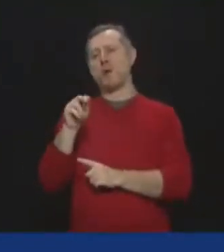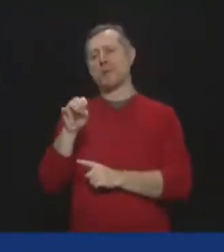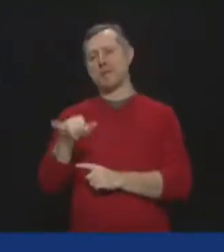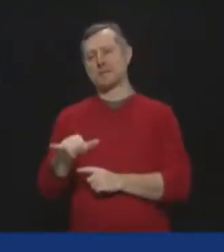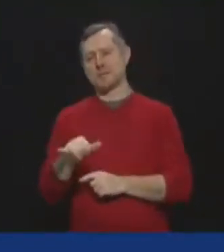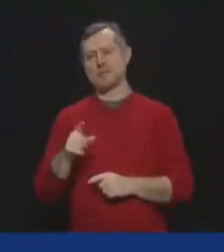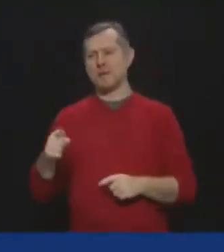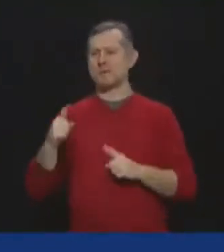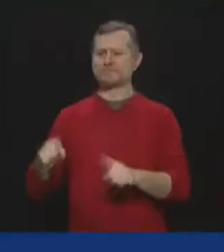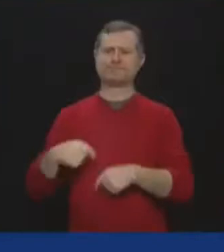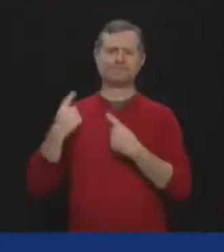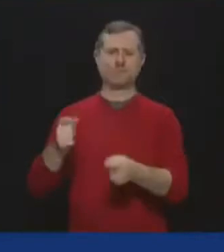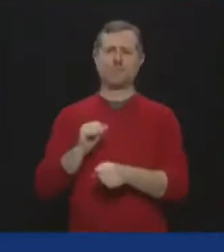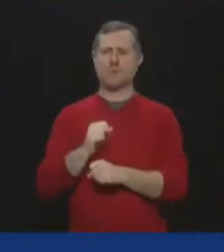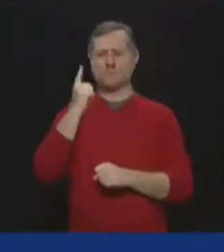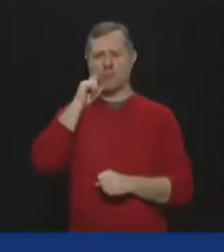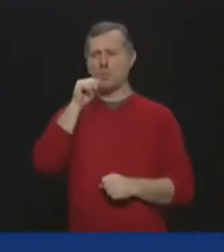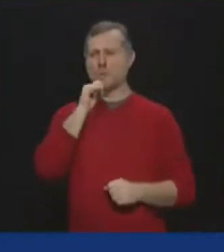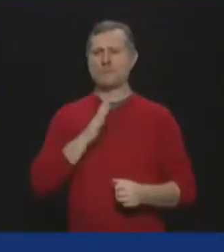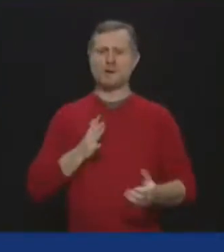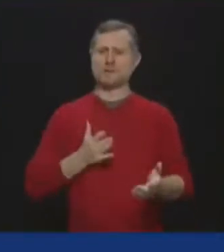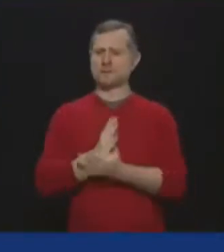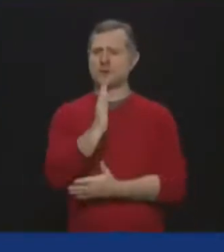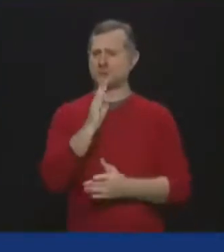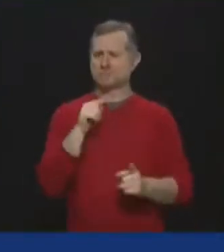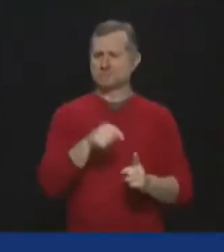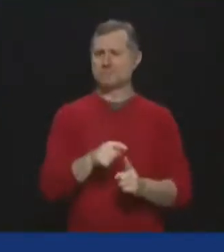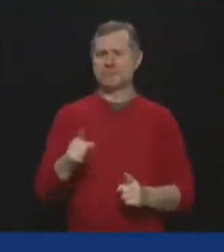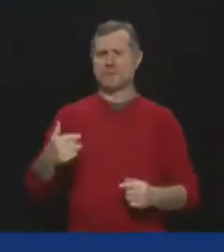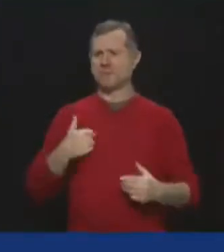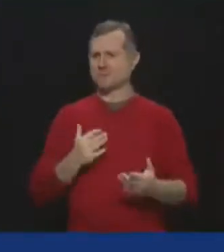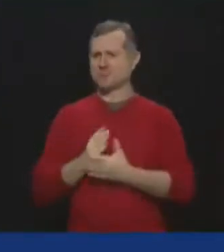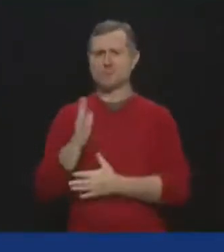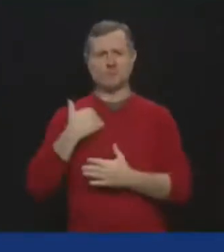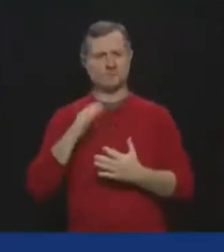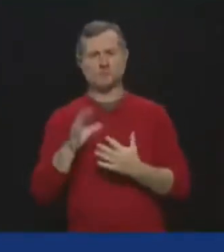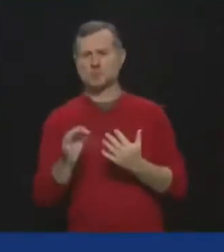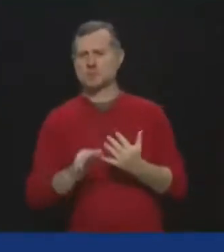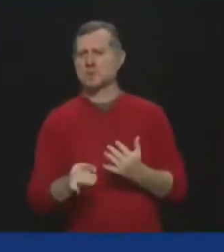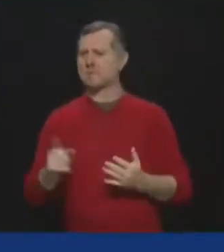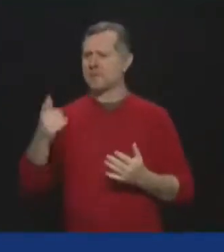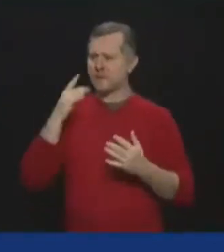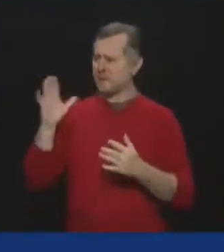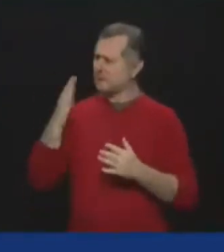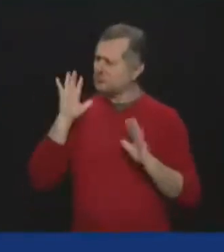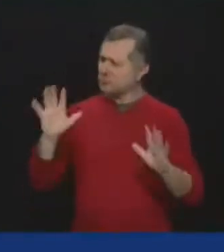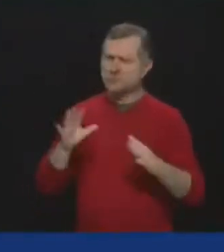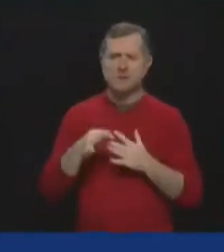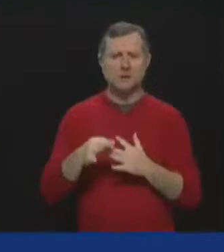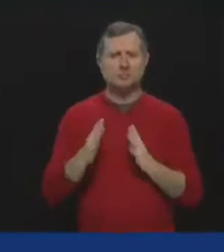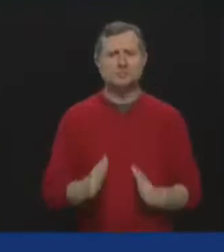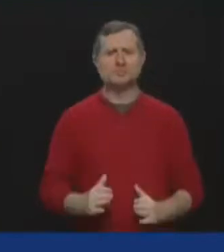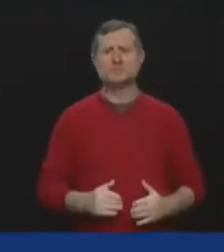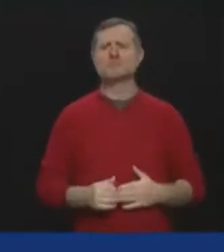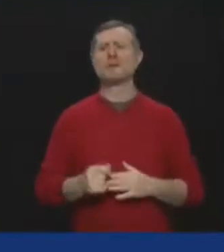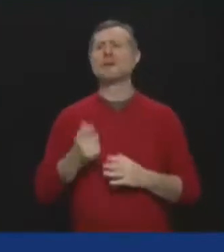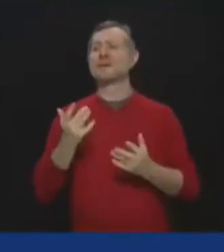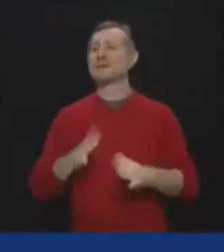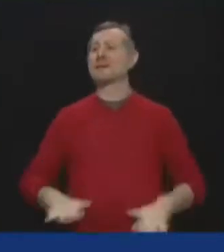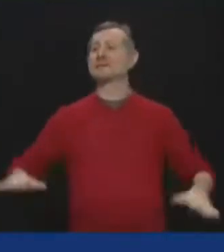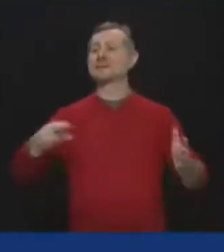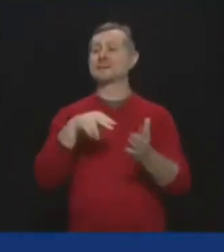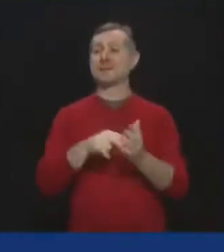for women's reproductive freedom. It means something, and we are grateful for your leadership. I want to recognize everyone else here standing with